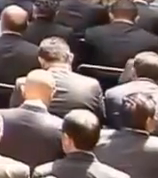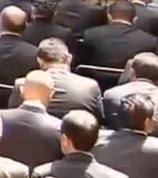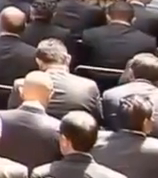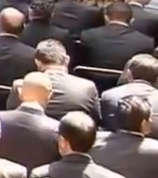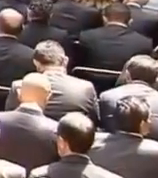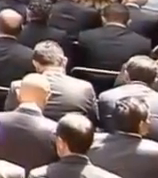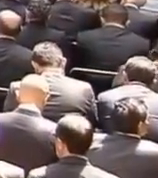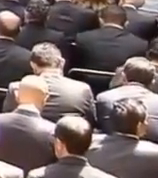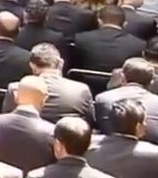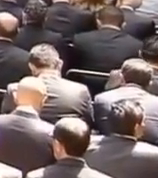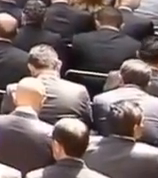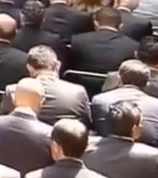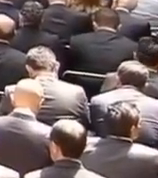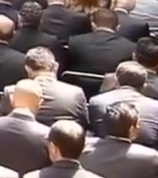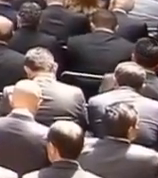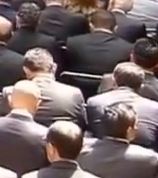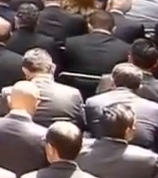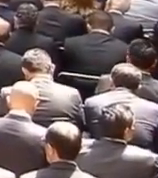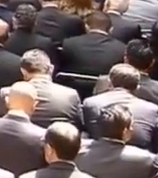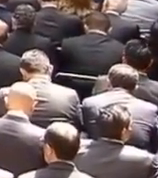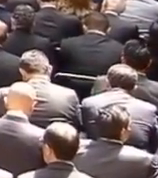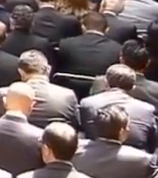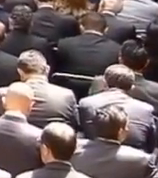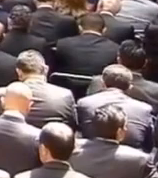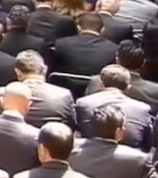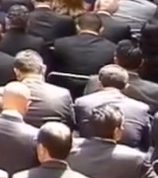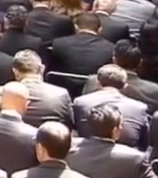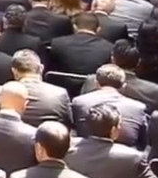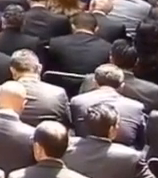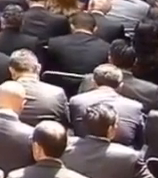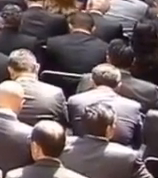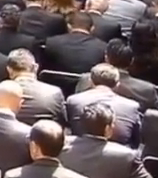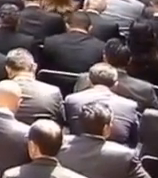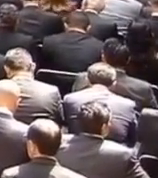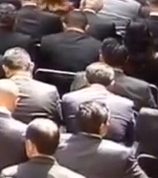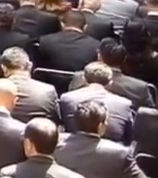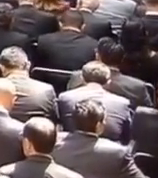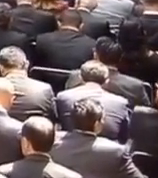it is not ethical it's illicit to defend